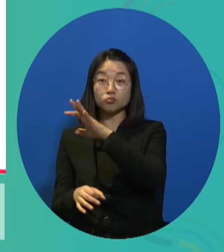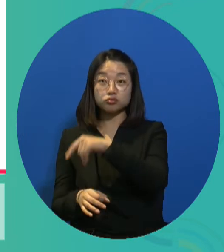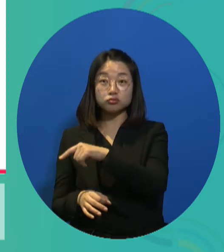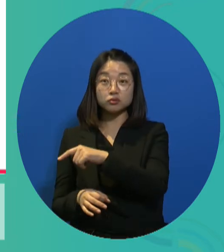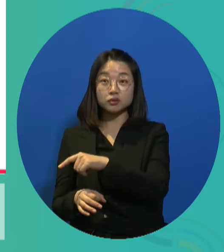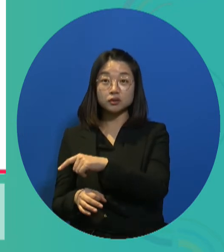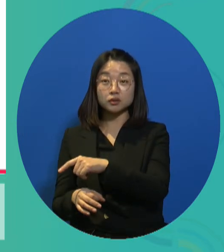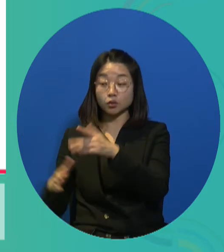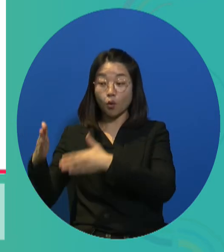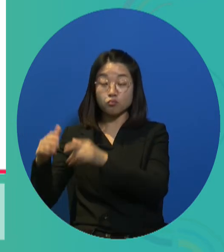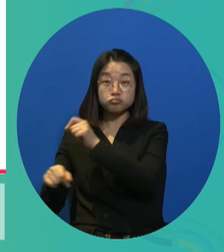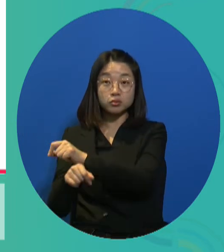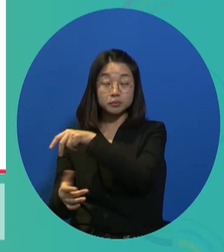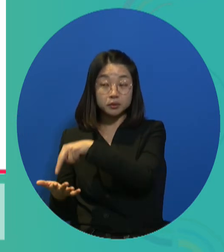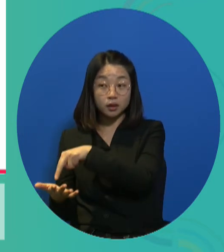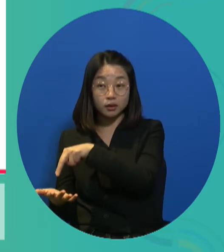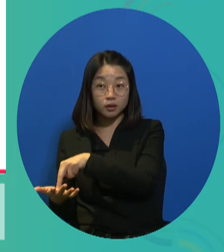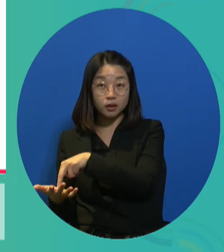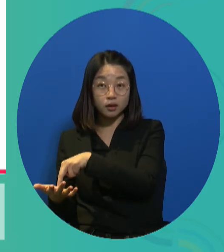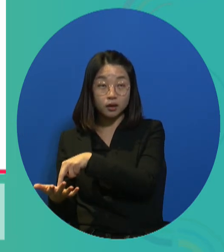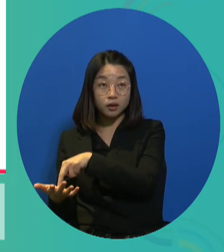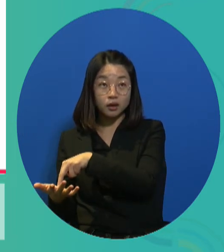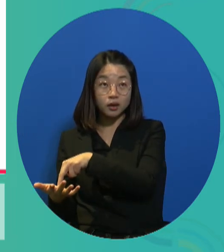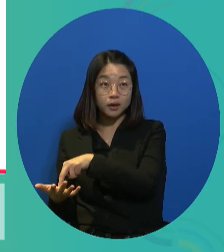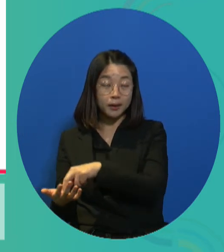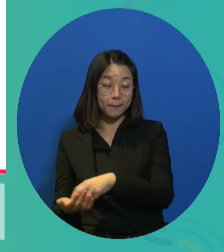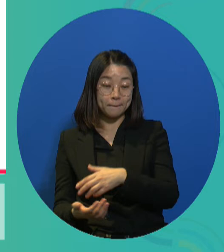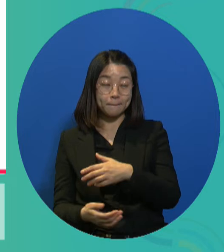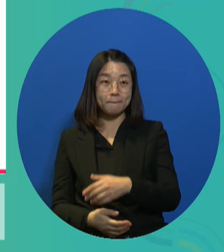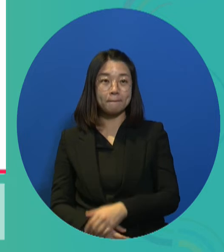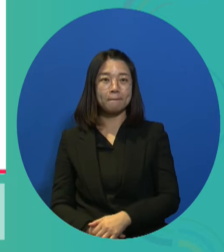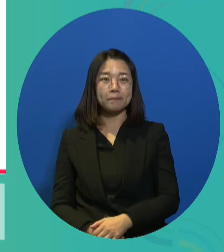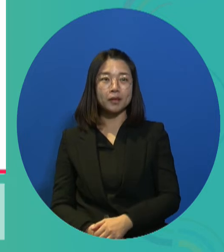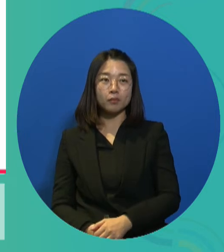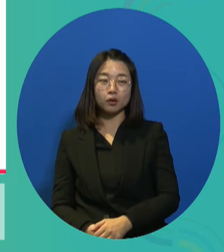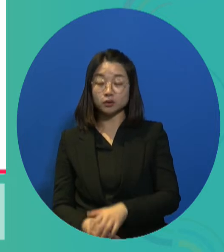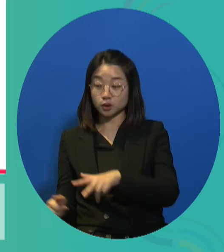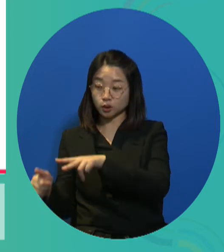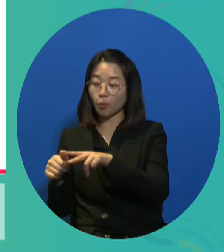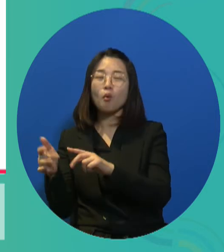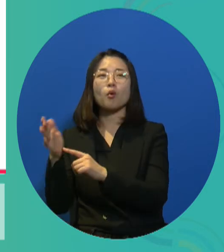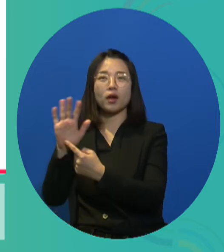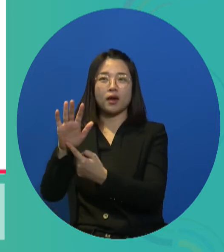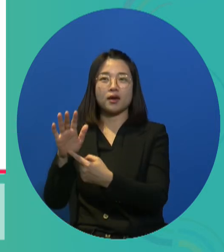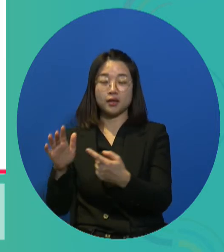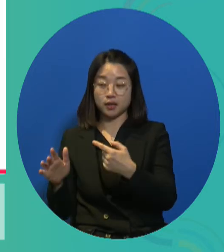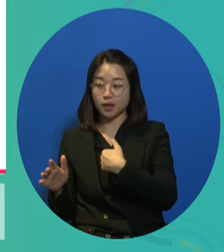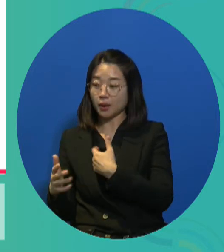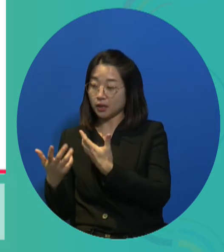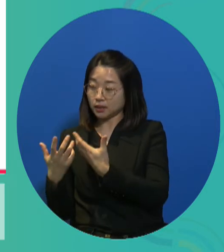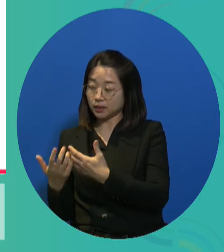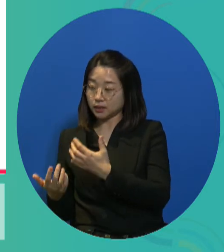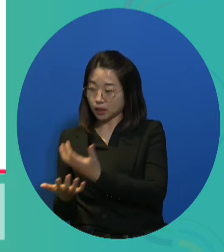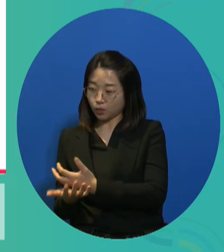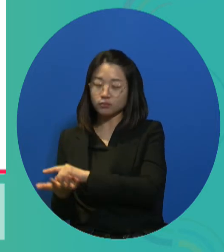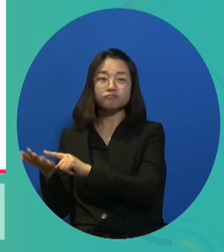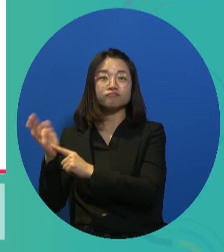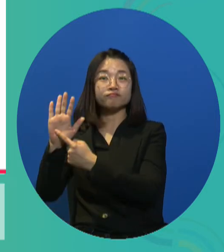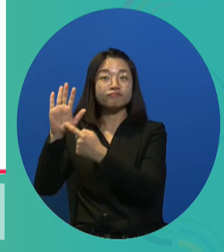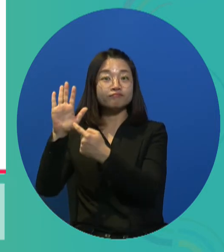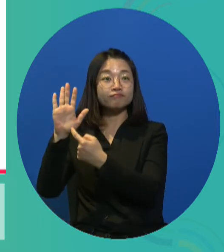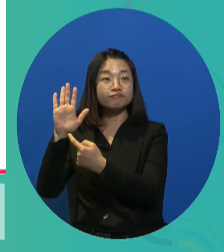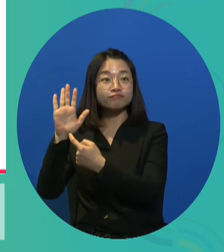the convention. And if the optional protocol is ratified, then I believe that the government has to work hard